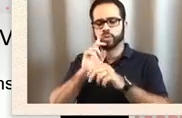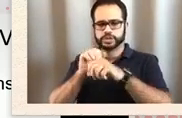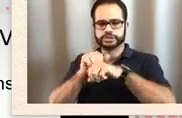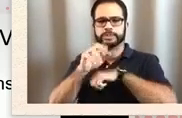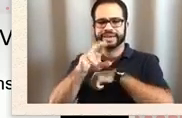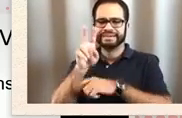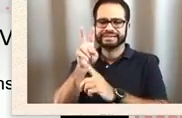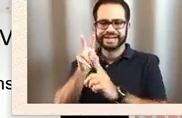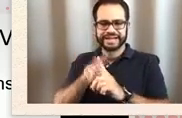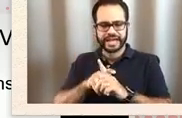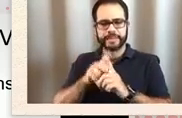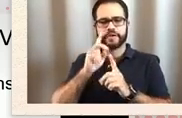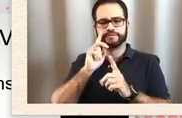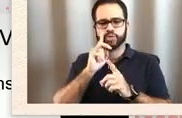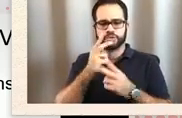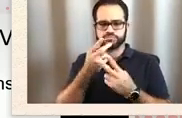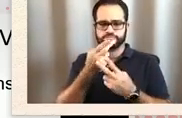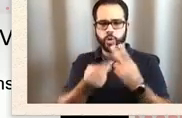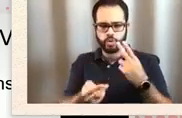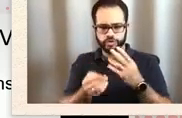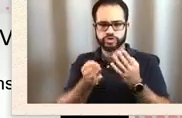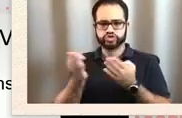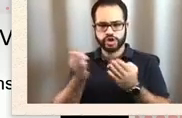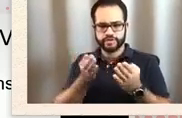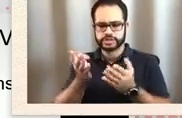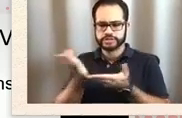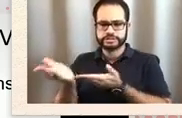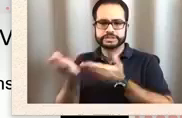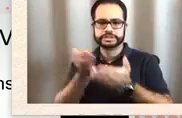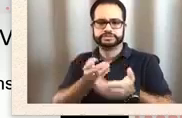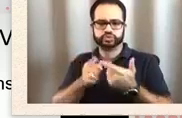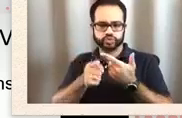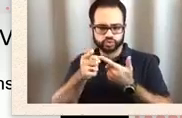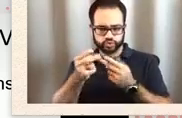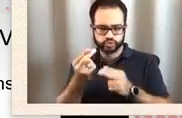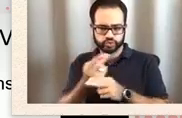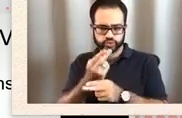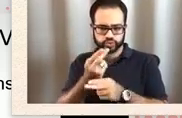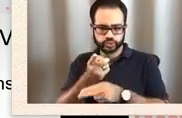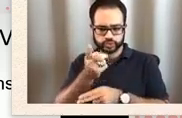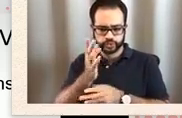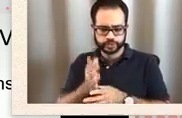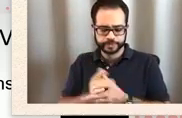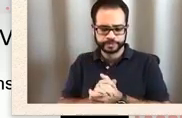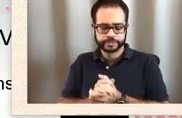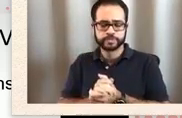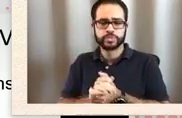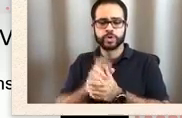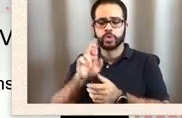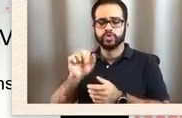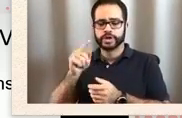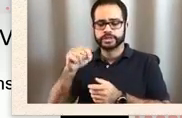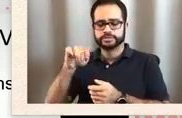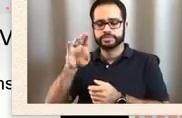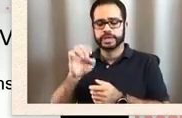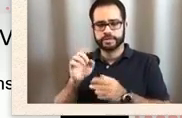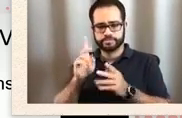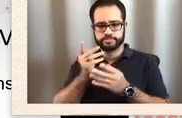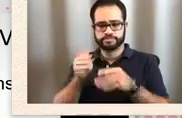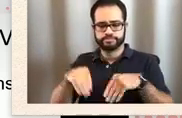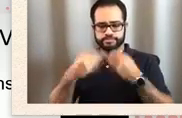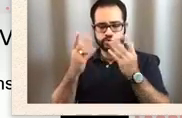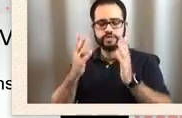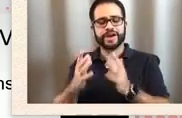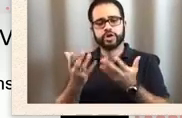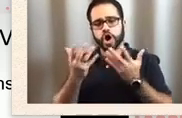support services that they deliver to you. Respite providers have already started to receive training on how to